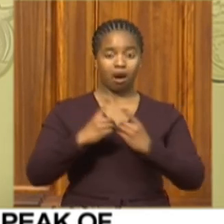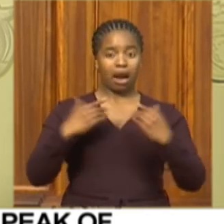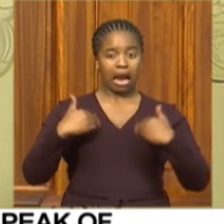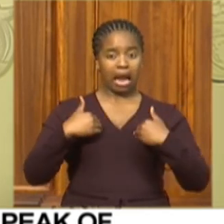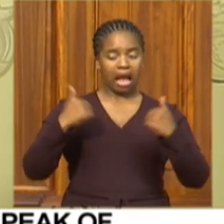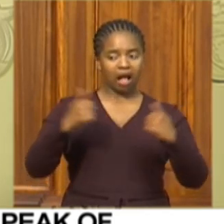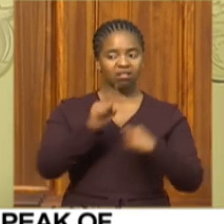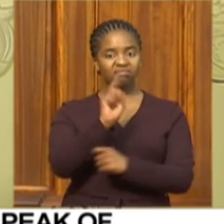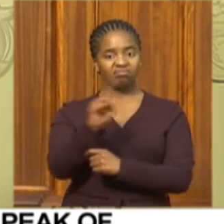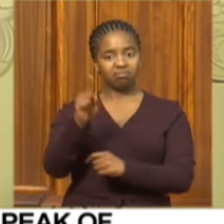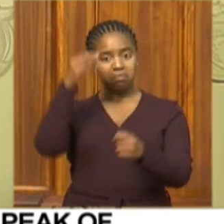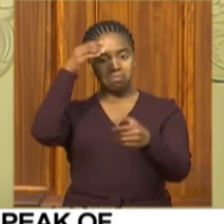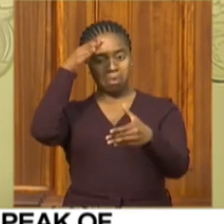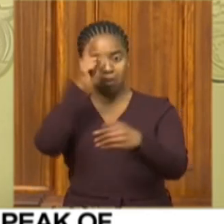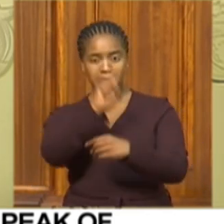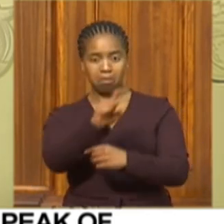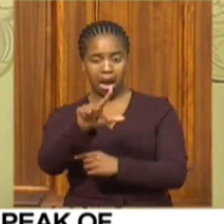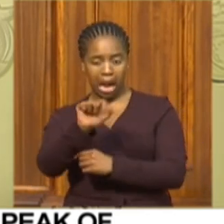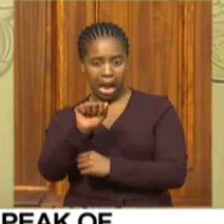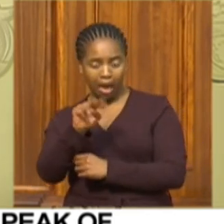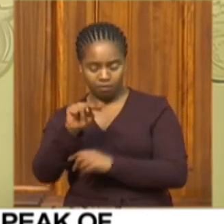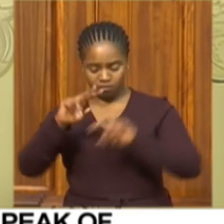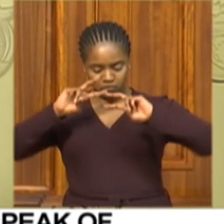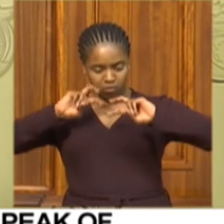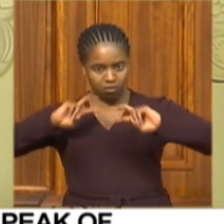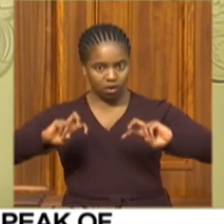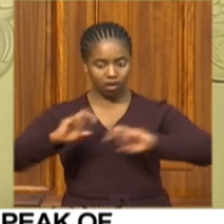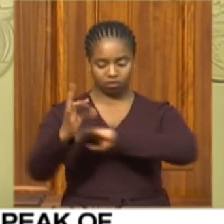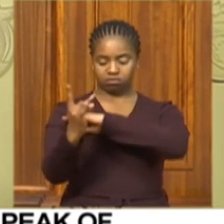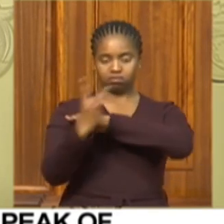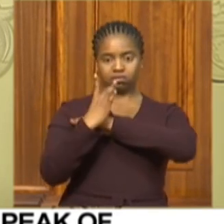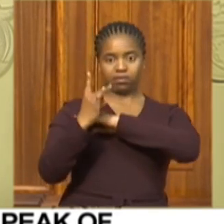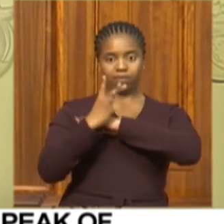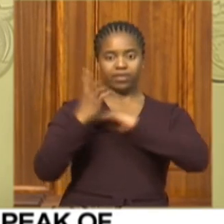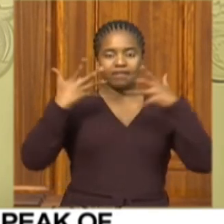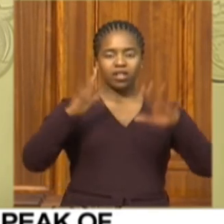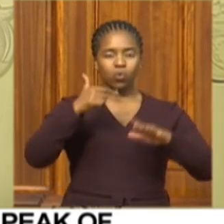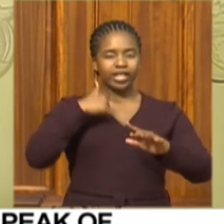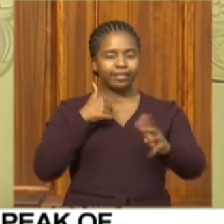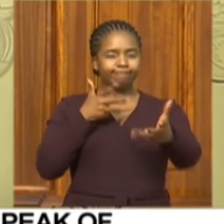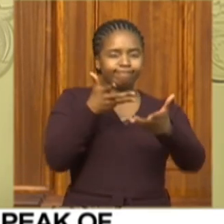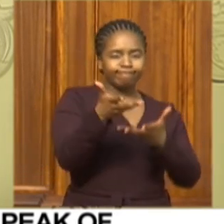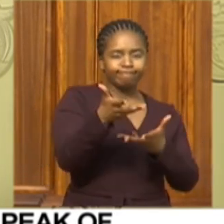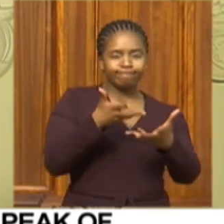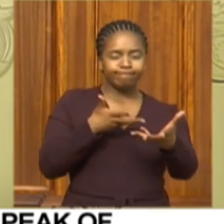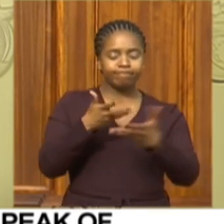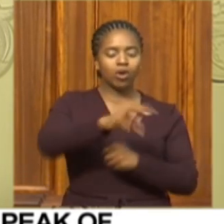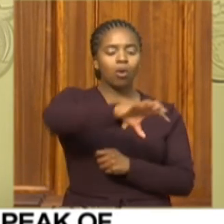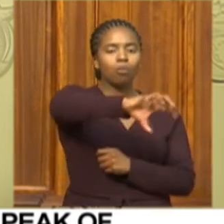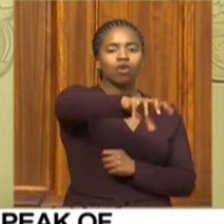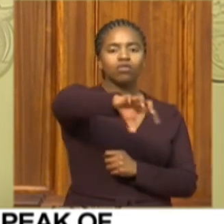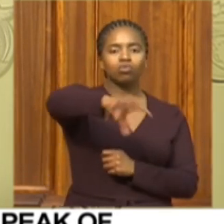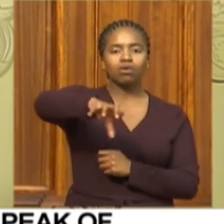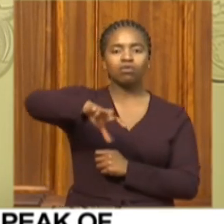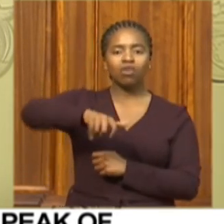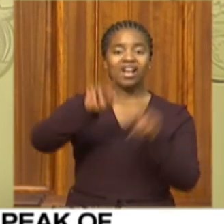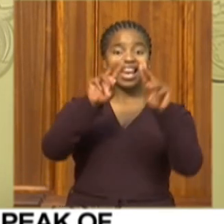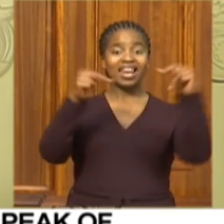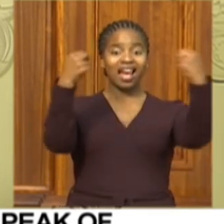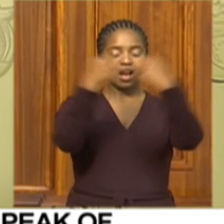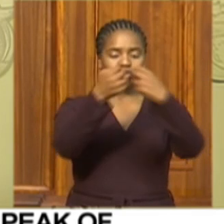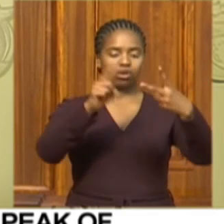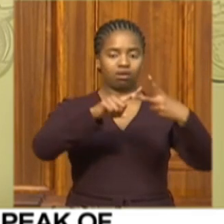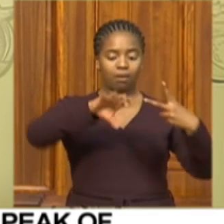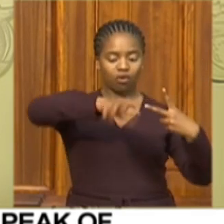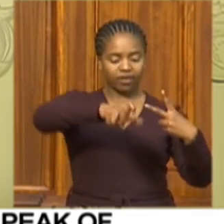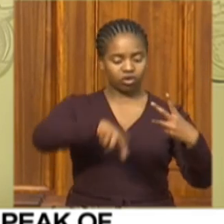experts, the Medical Advisory Committee, and after consultation with provincial and local government,